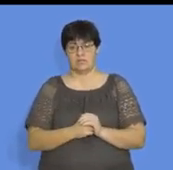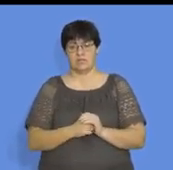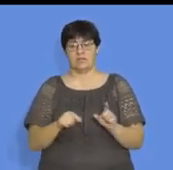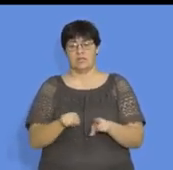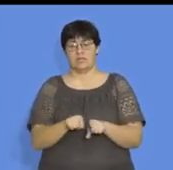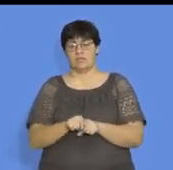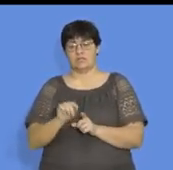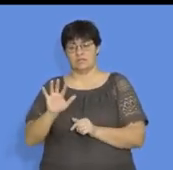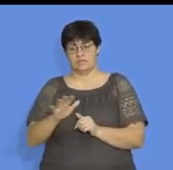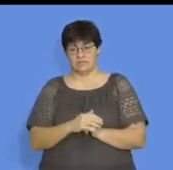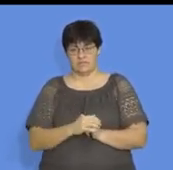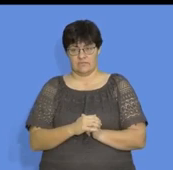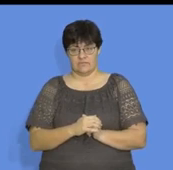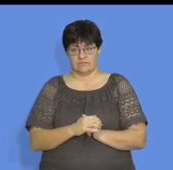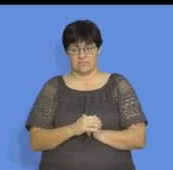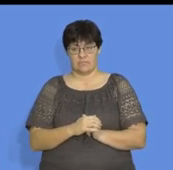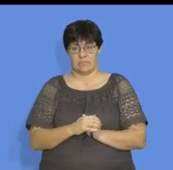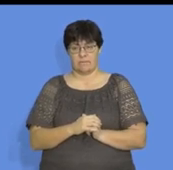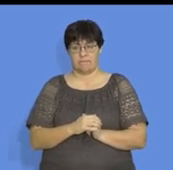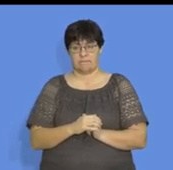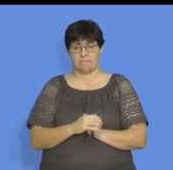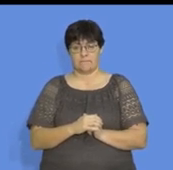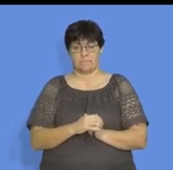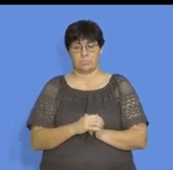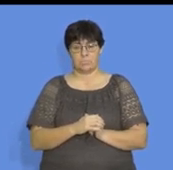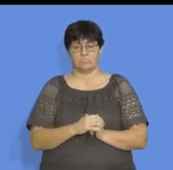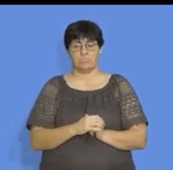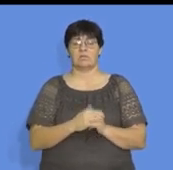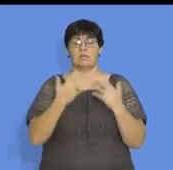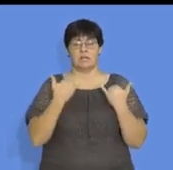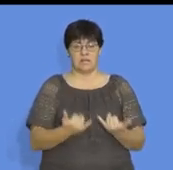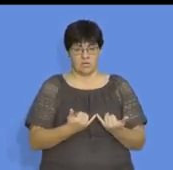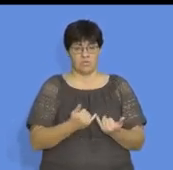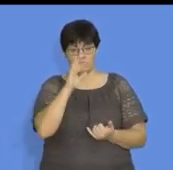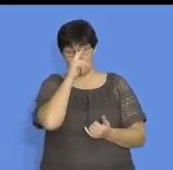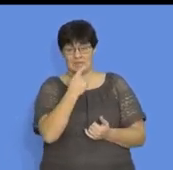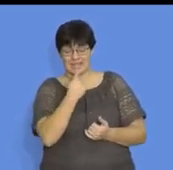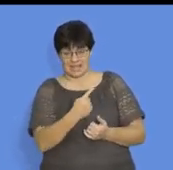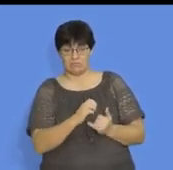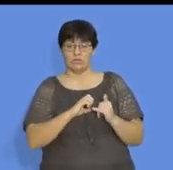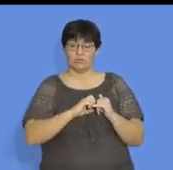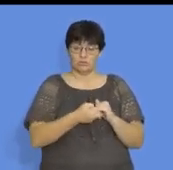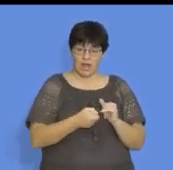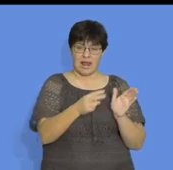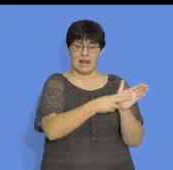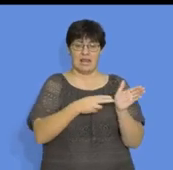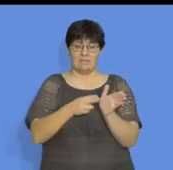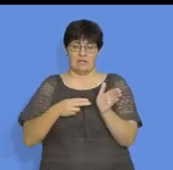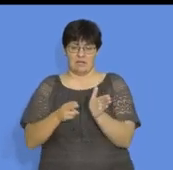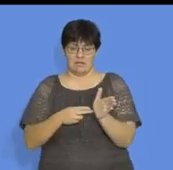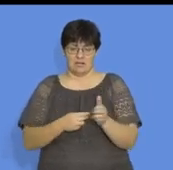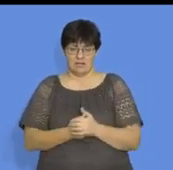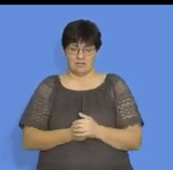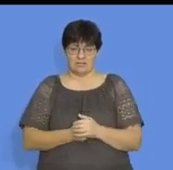minus y equals to 5, right? And then remember I said just try to label them.